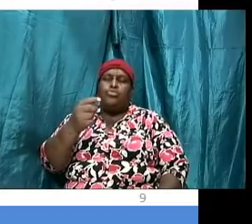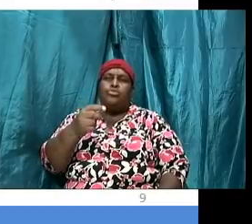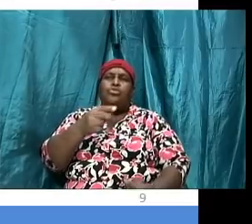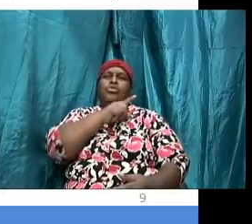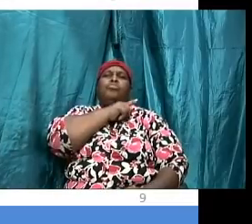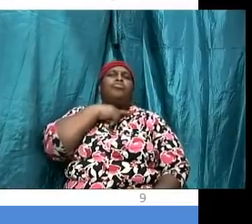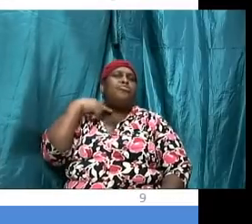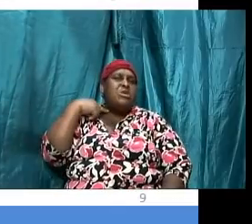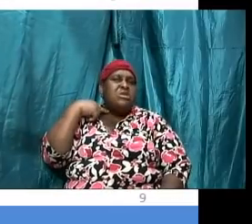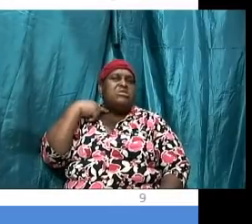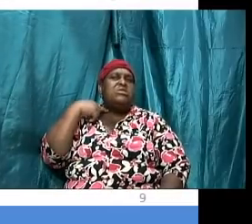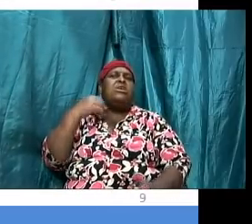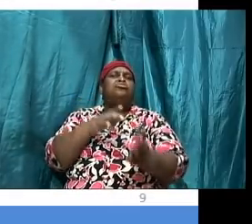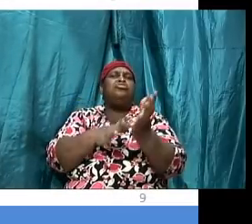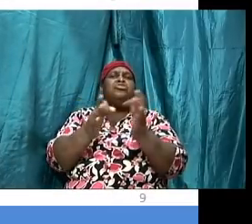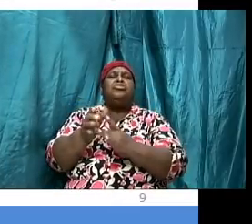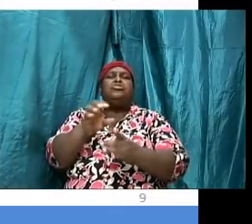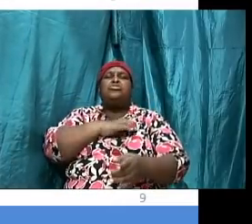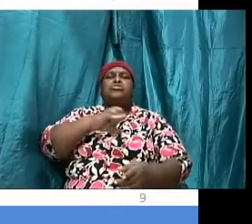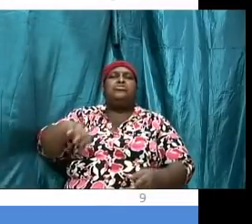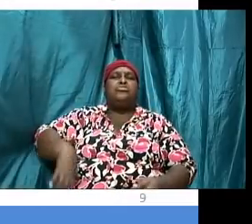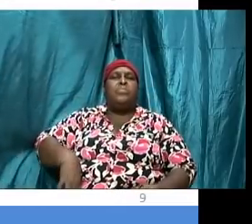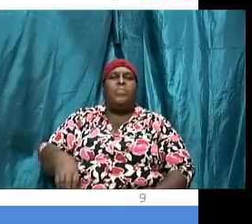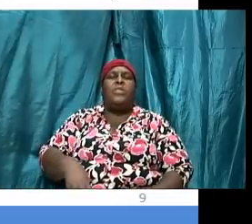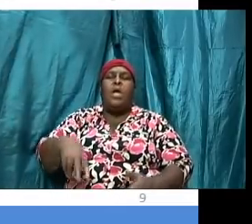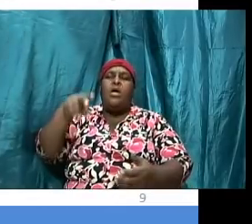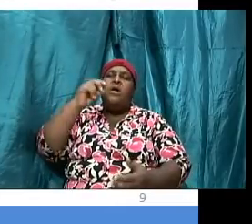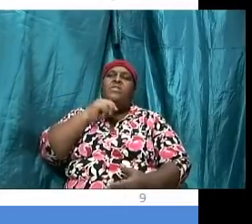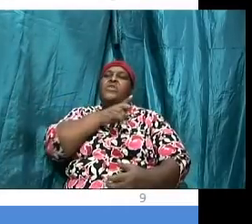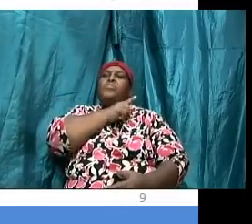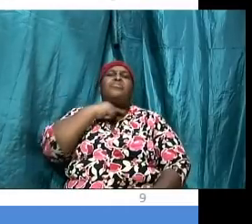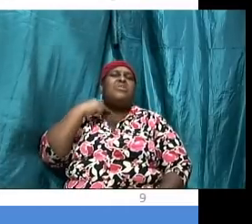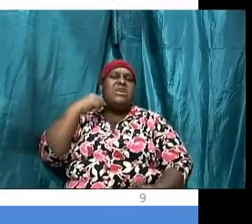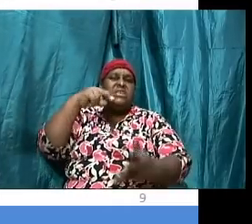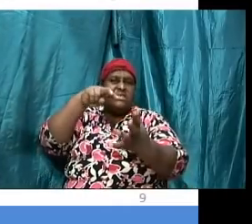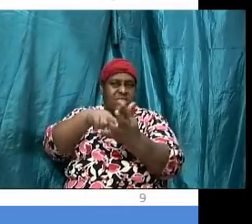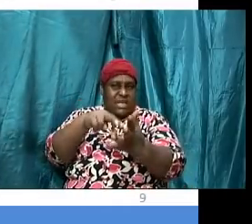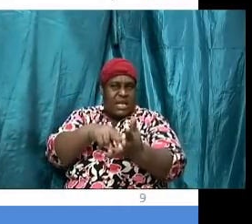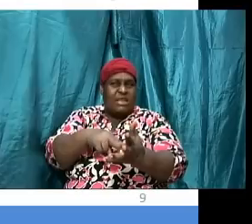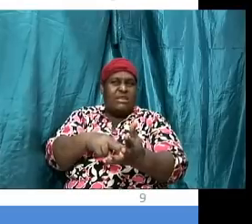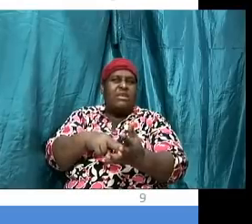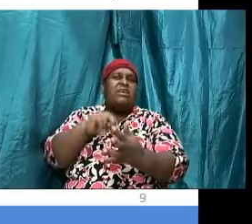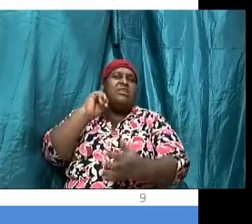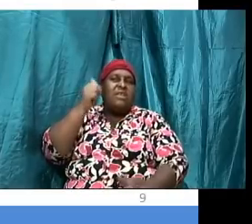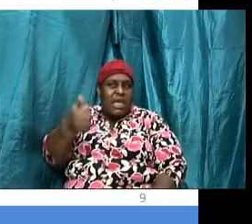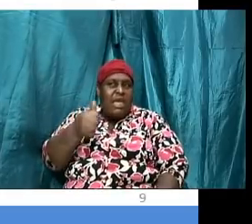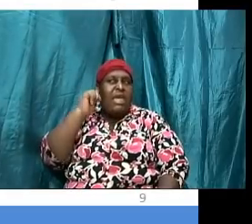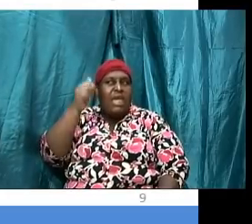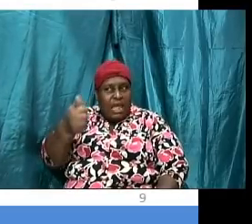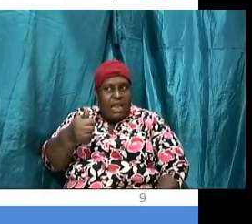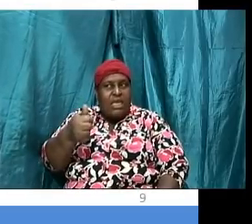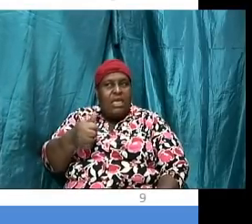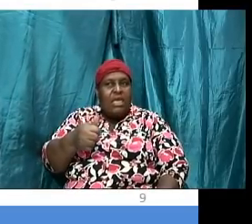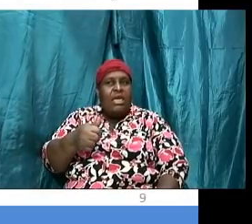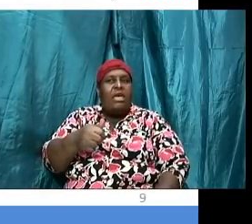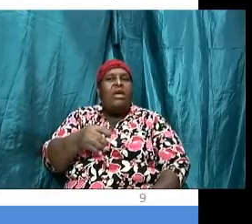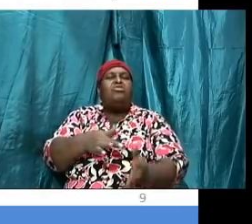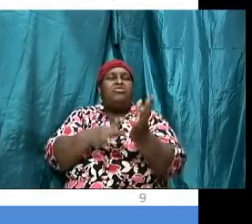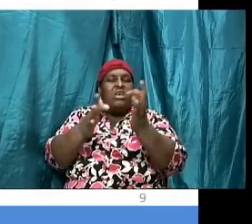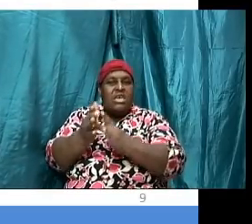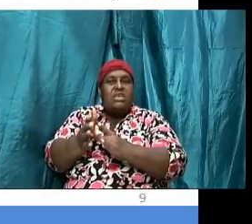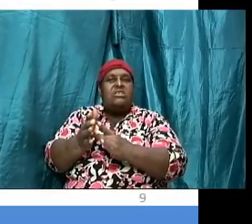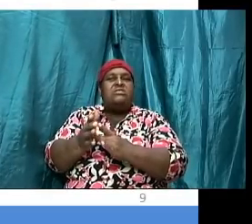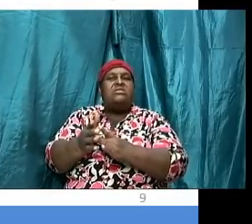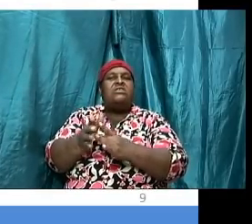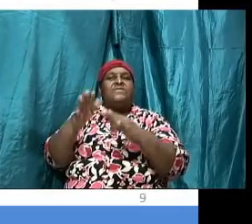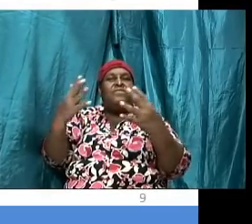Christ. The priest standeth daily, while Jesus, when he did his work, he sat down. Now, let us move